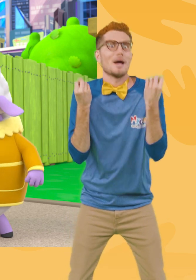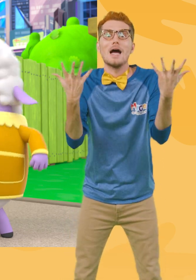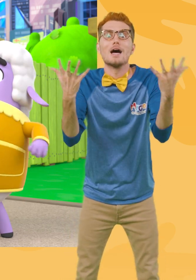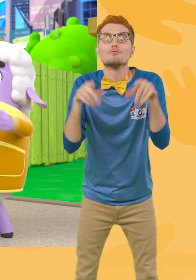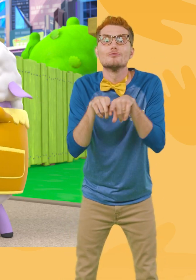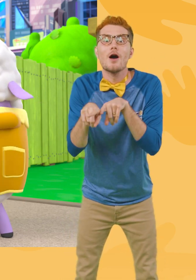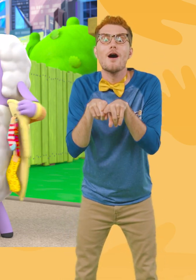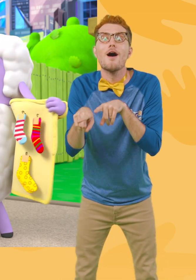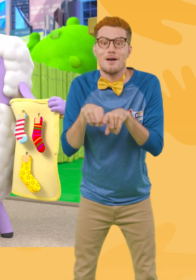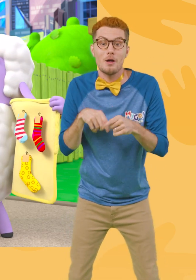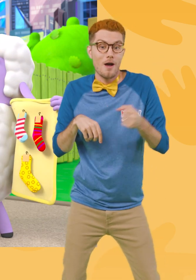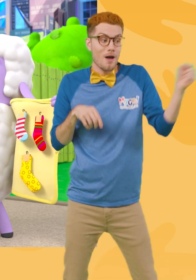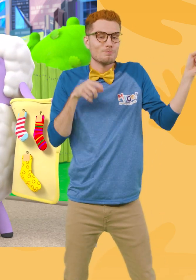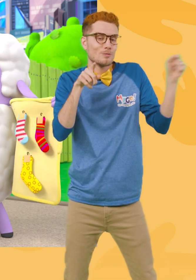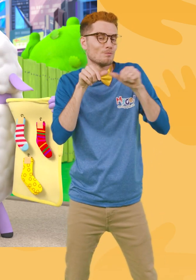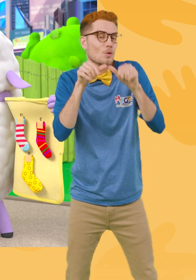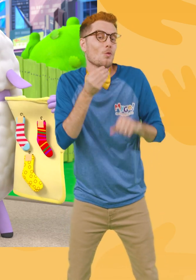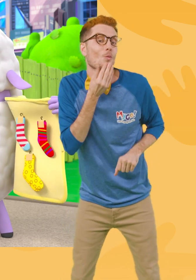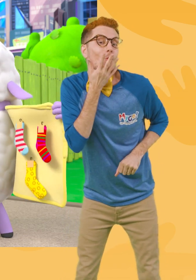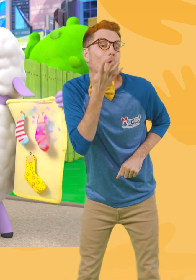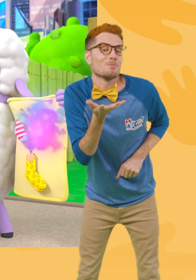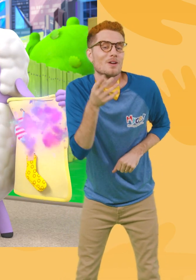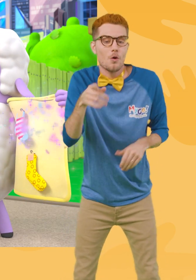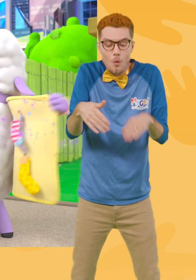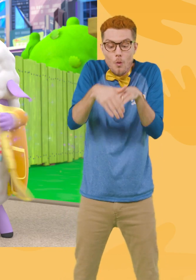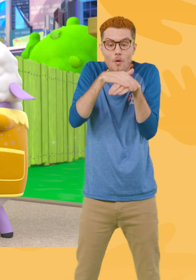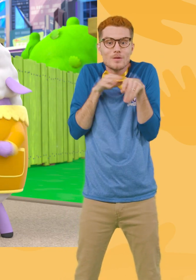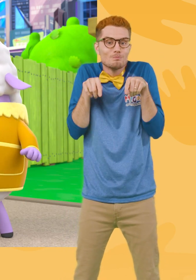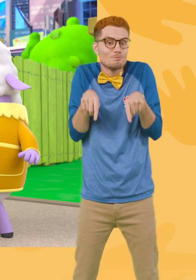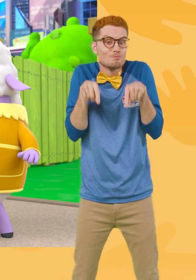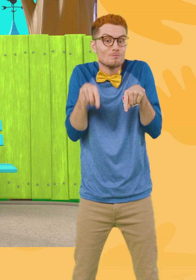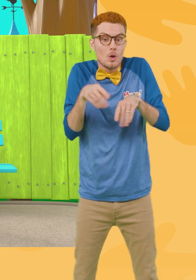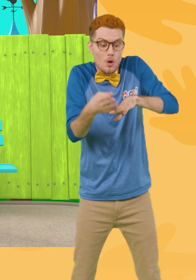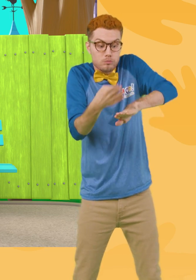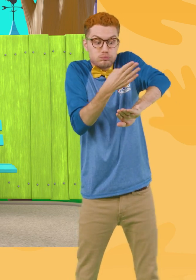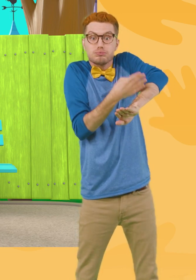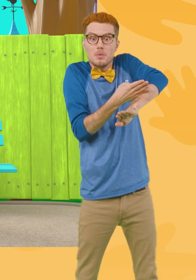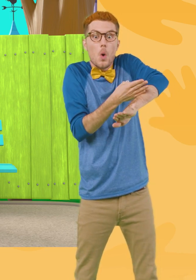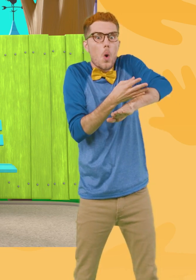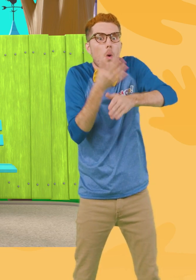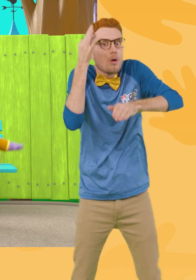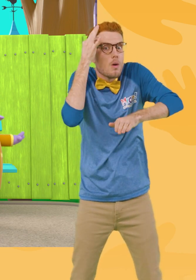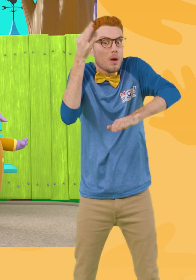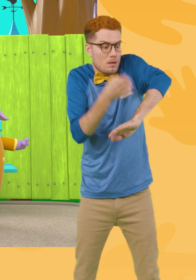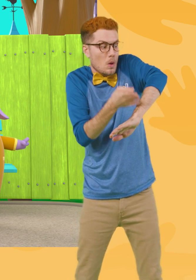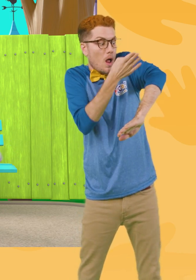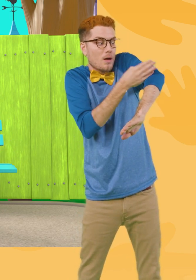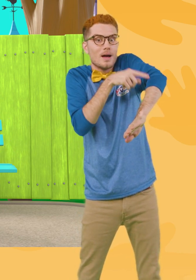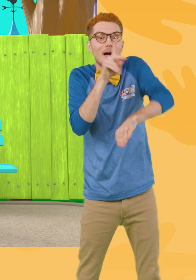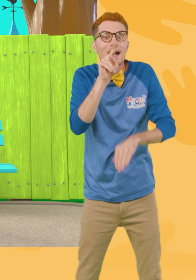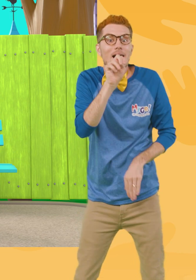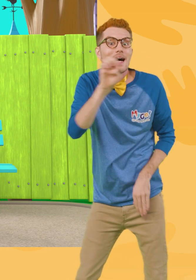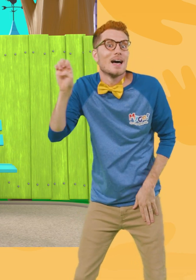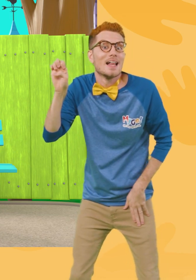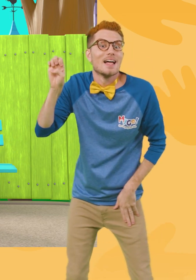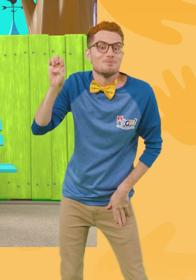I have a lot. Socks to keep you warm, they cover up your feet. Socks so long that they almost